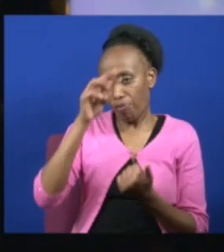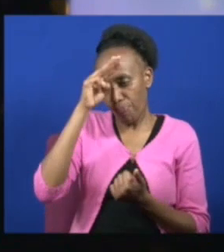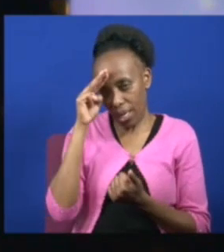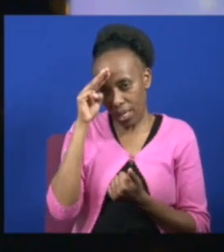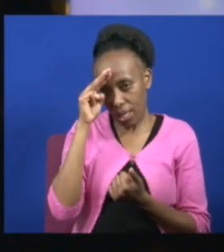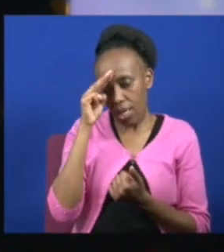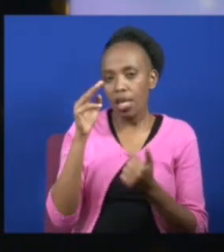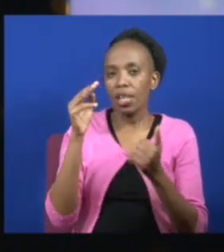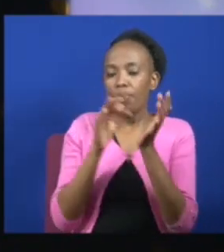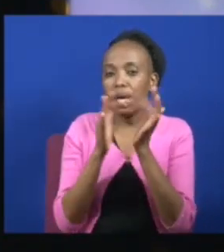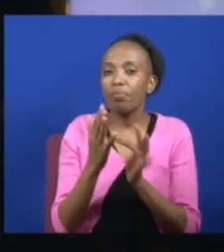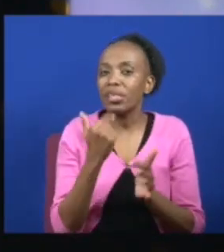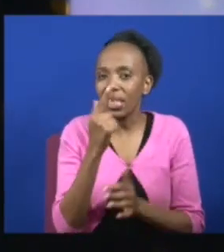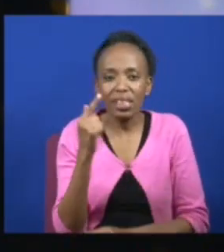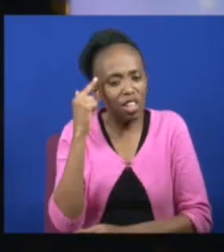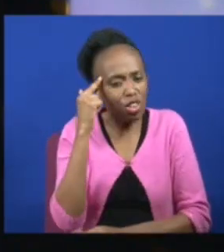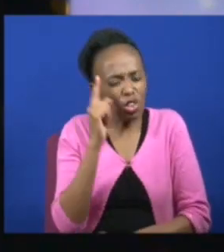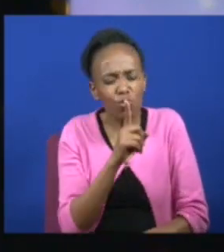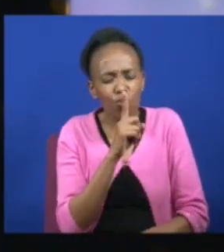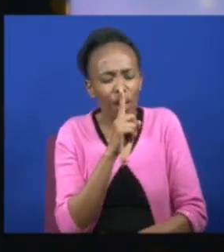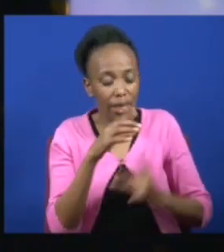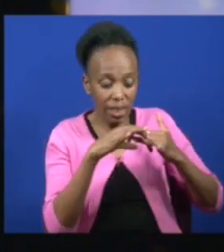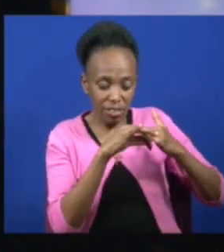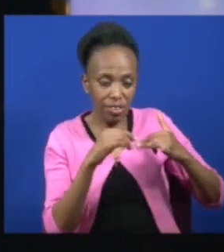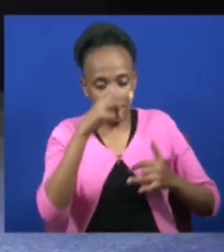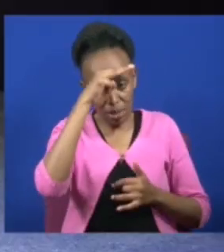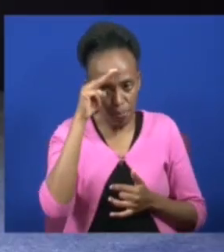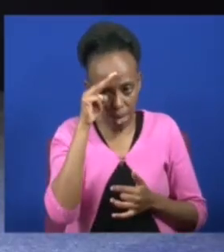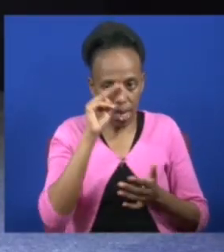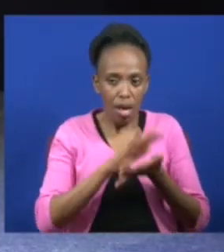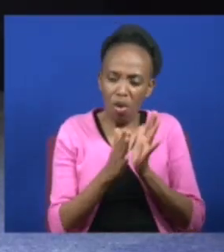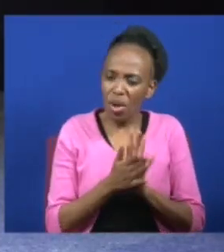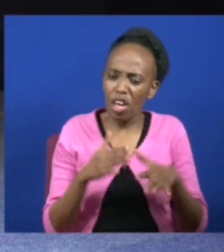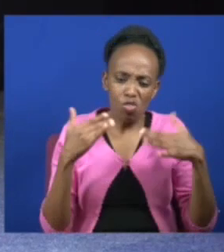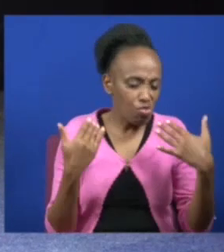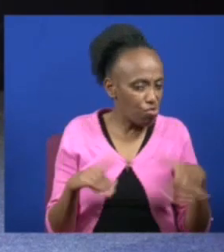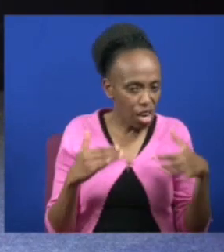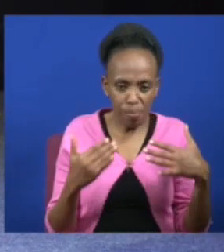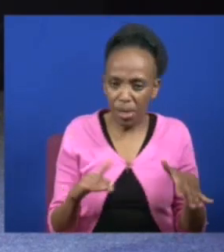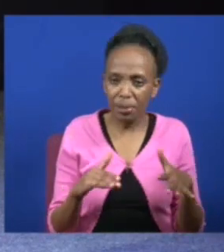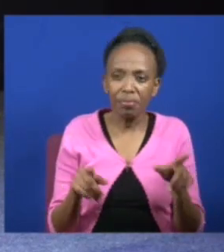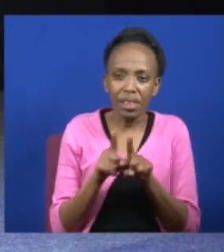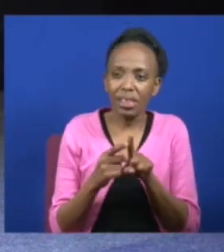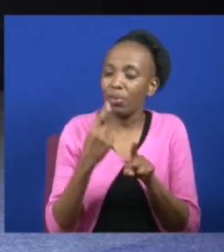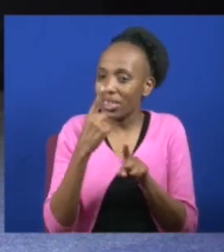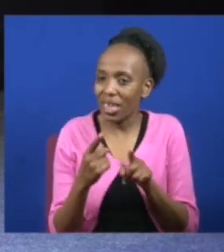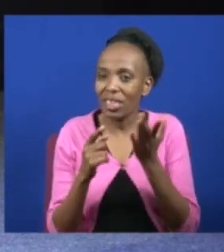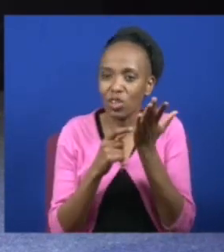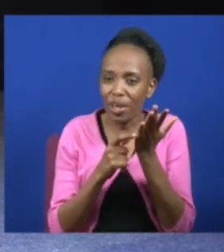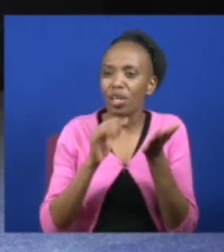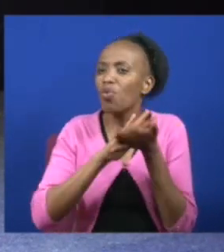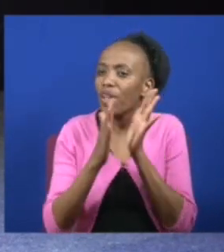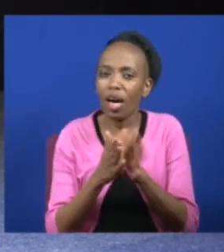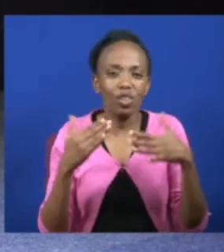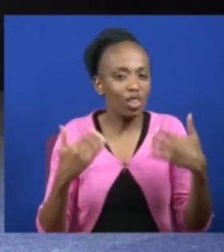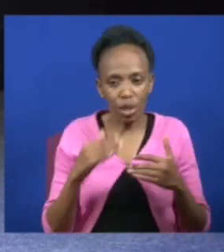scriptures tell us he thought of quietly divorcing Mary without drama. And as we would say in our Kiswahili, bila